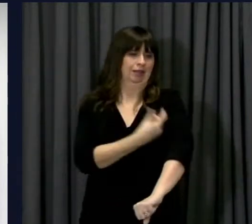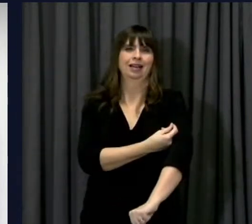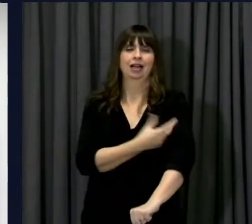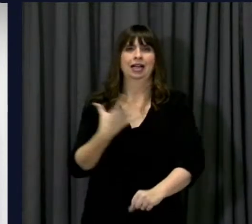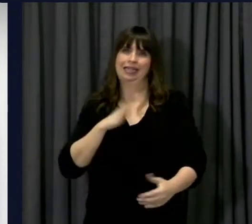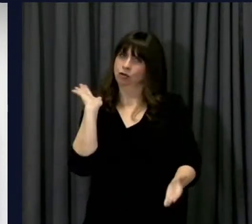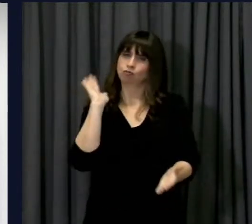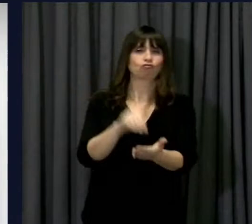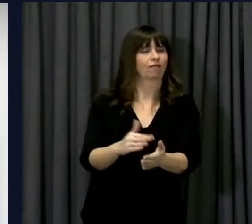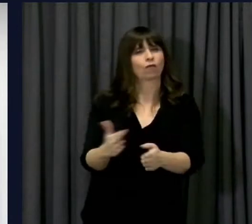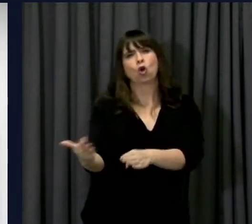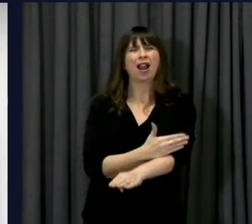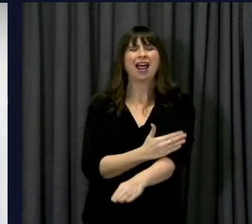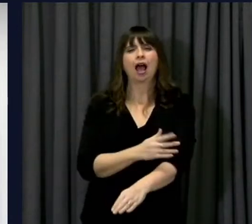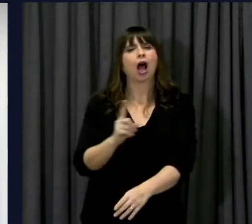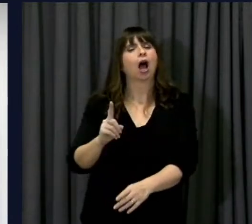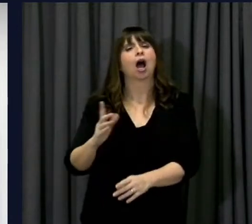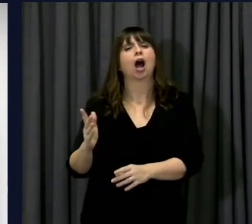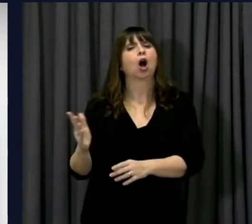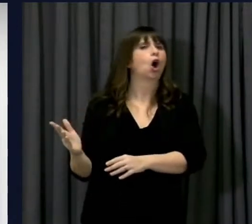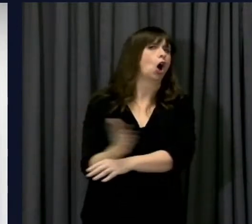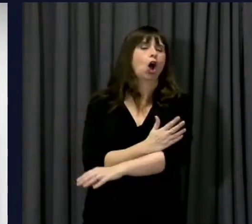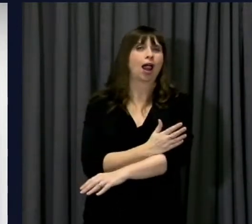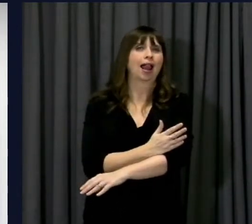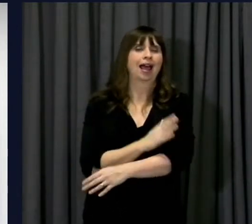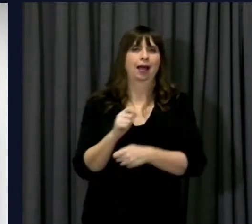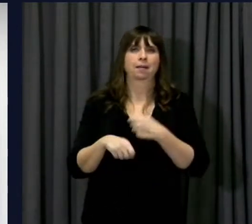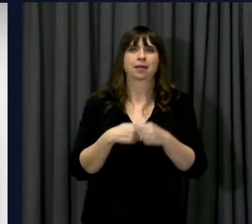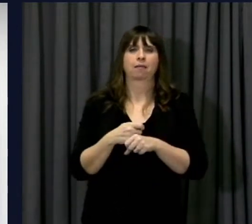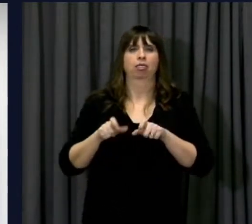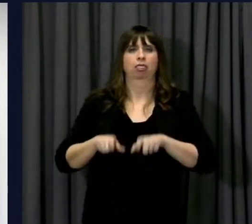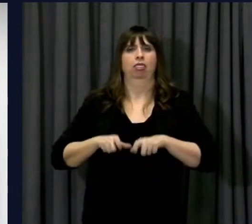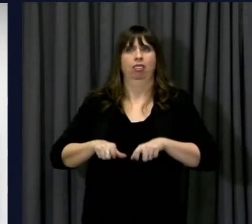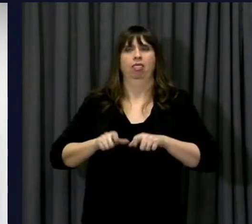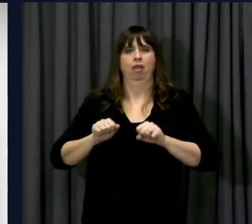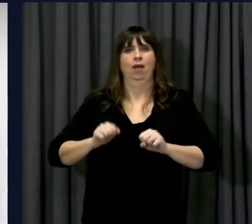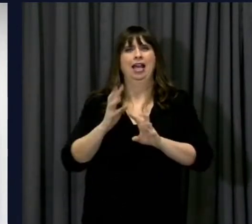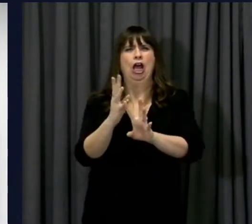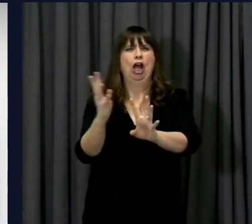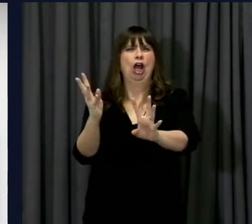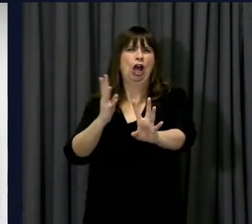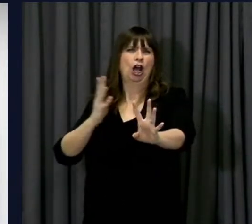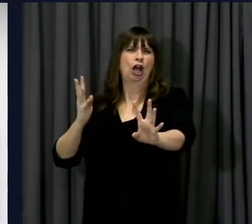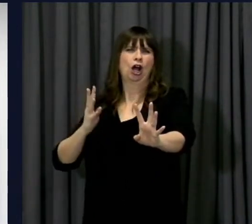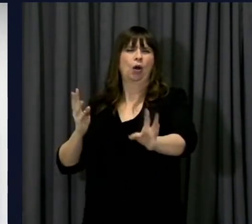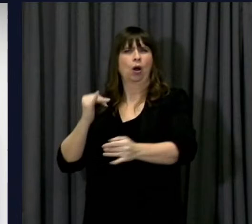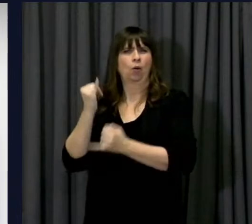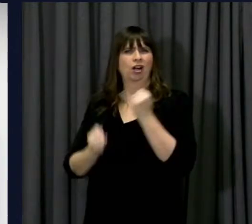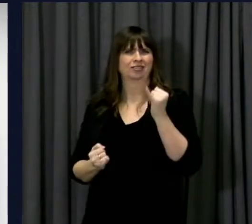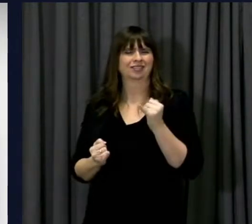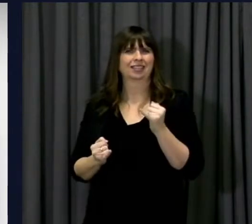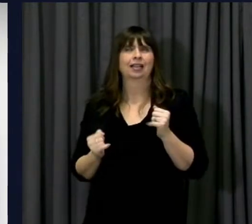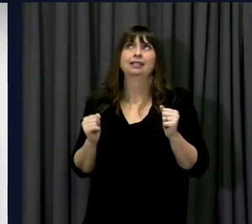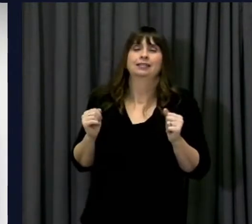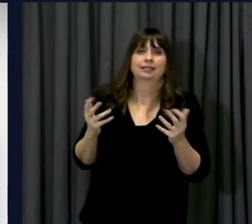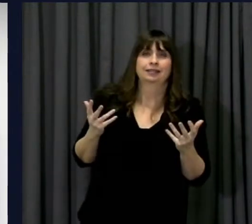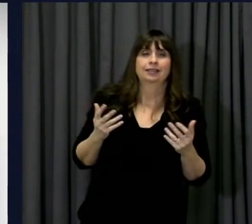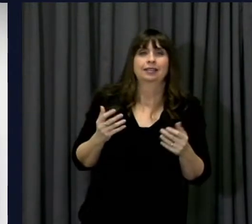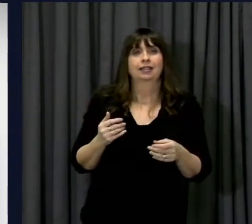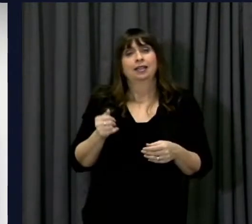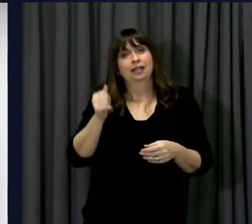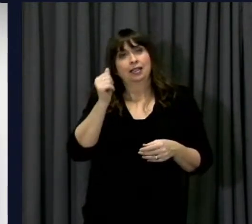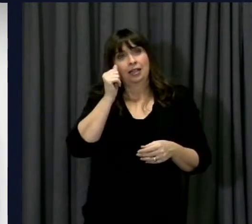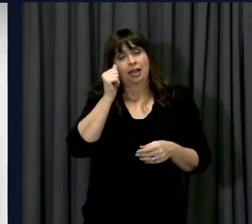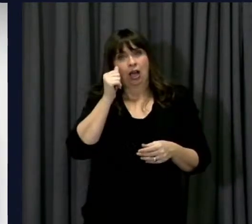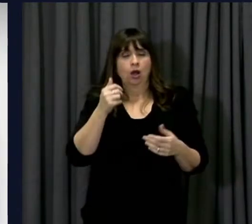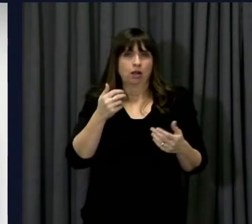be protected. But if people do arrive significantly ahead of their appointment, we're much more likely to see queues. And of course, I'm concerned